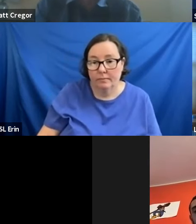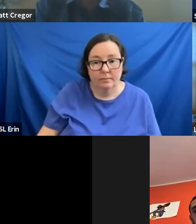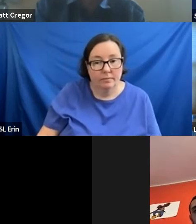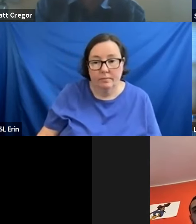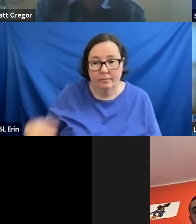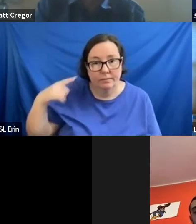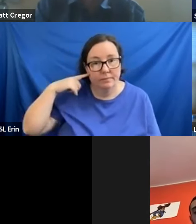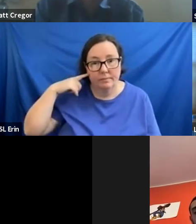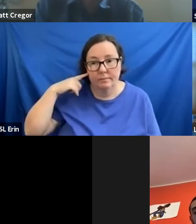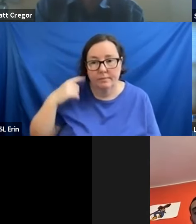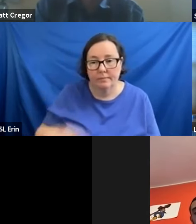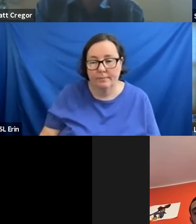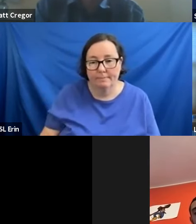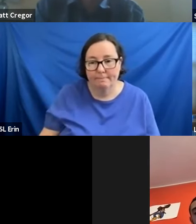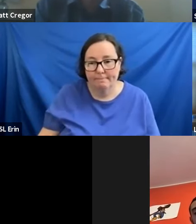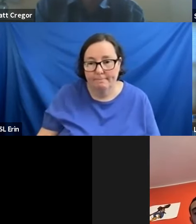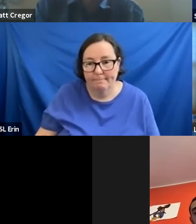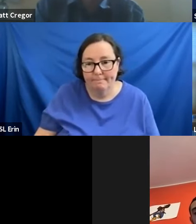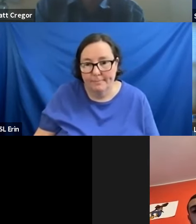We can't hear you.